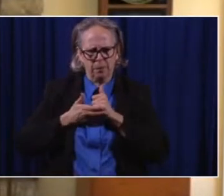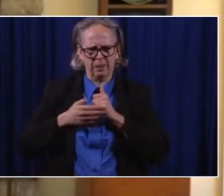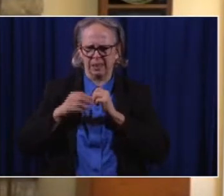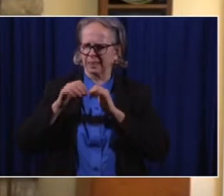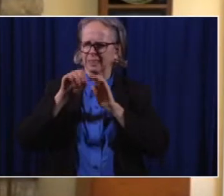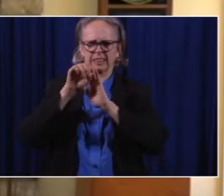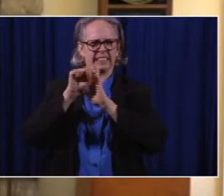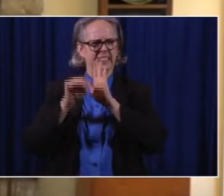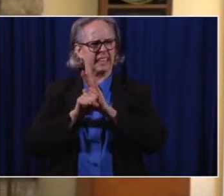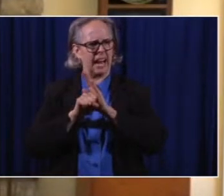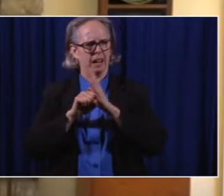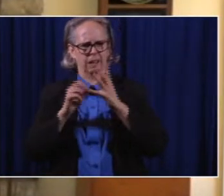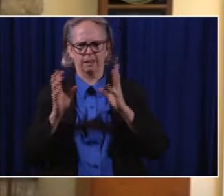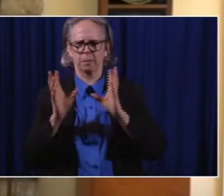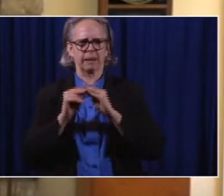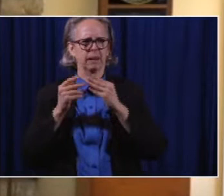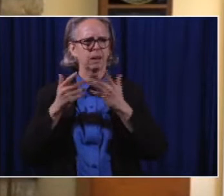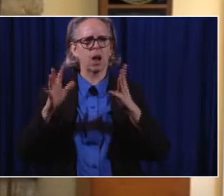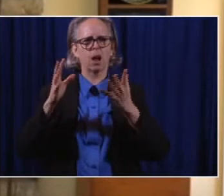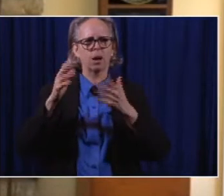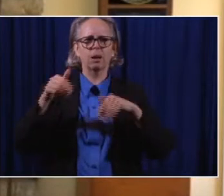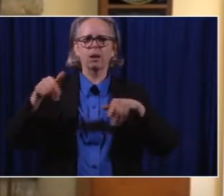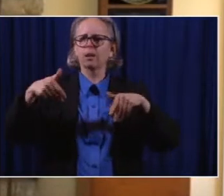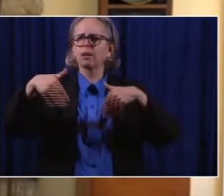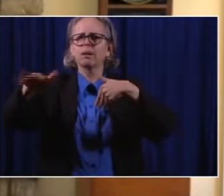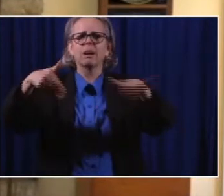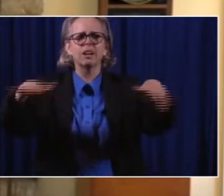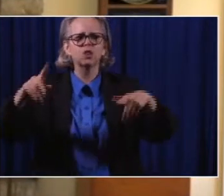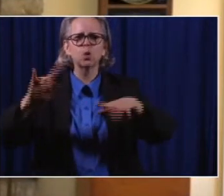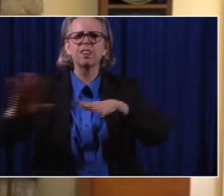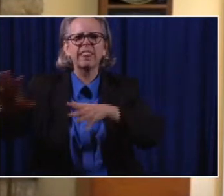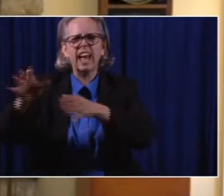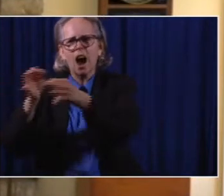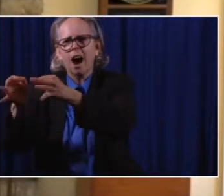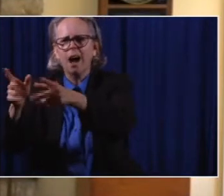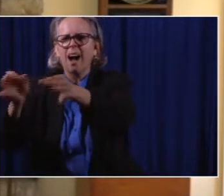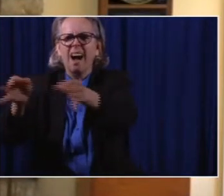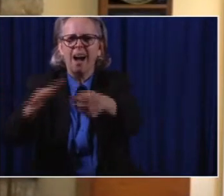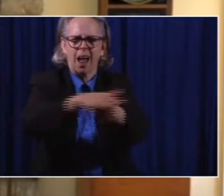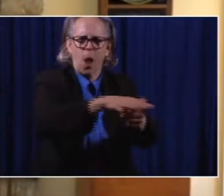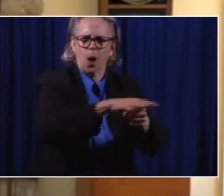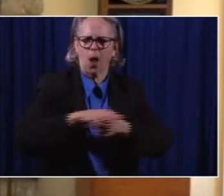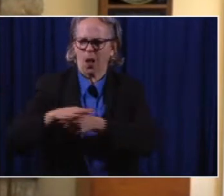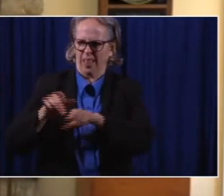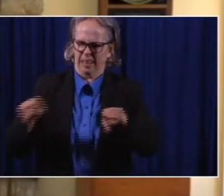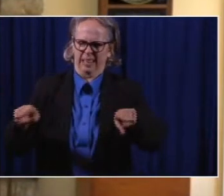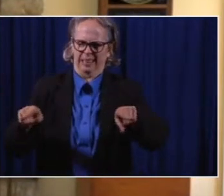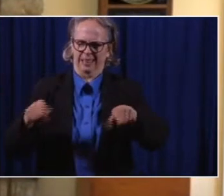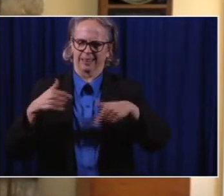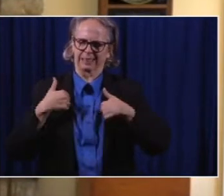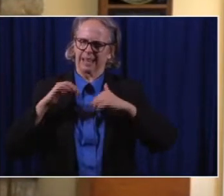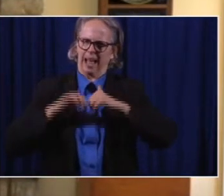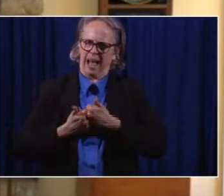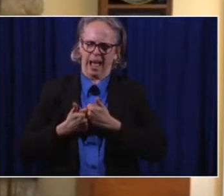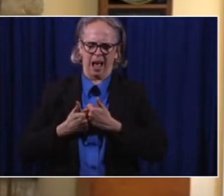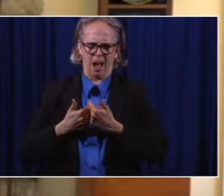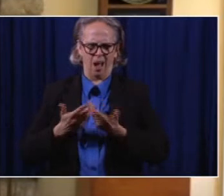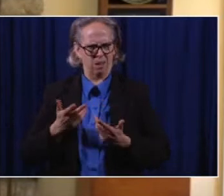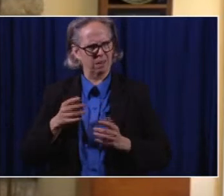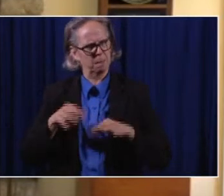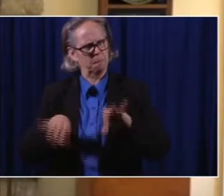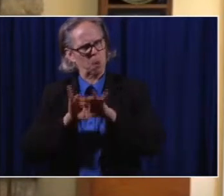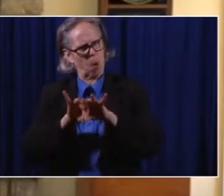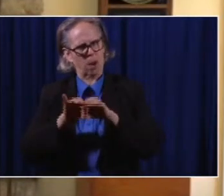county and really what they need to do. And we've had great calls. I think it's been very